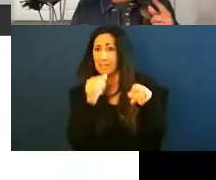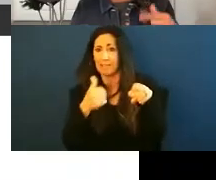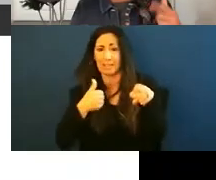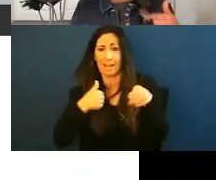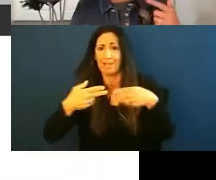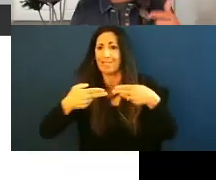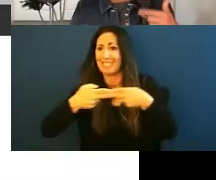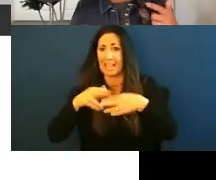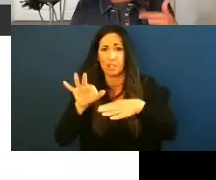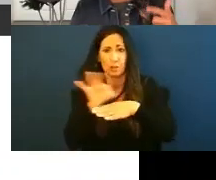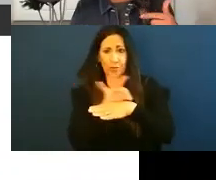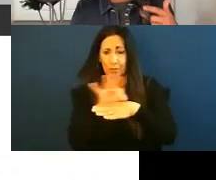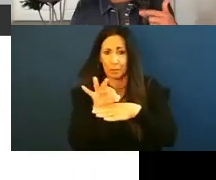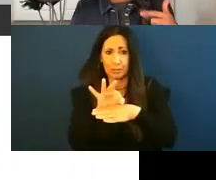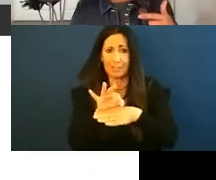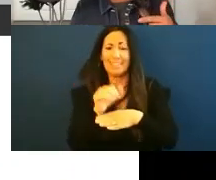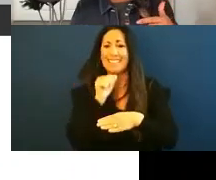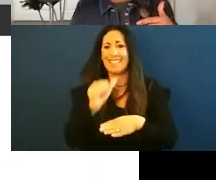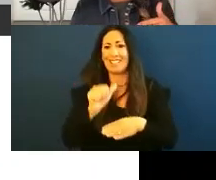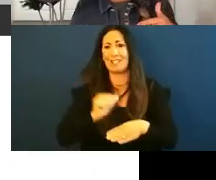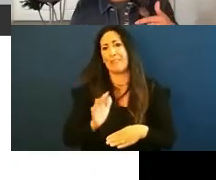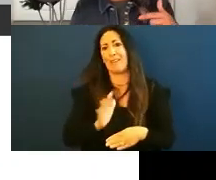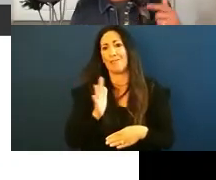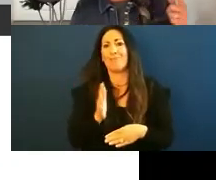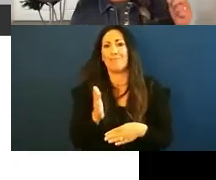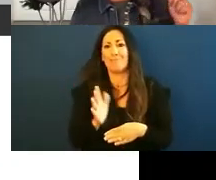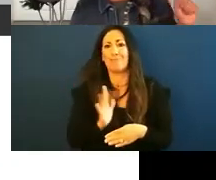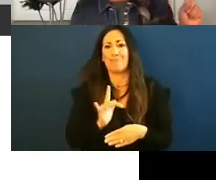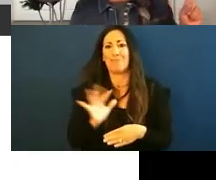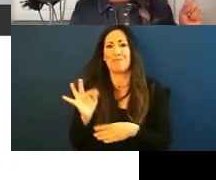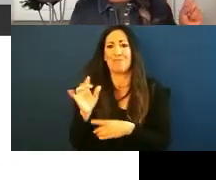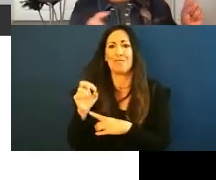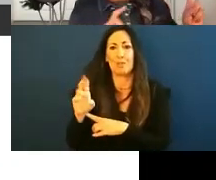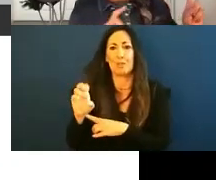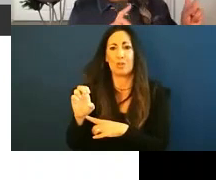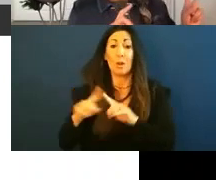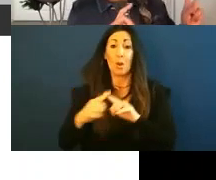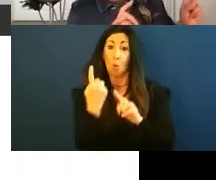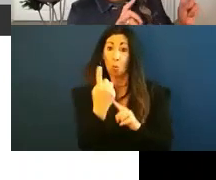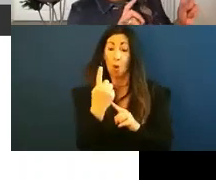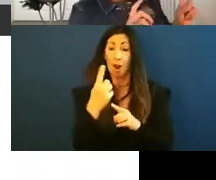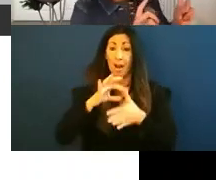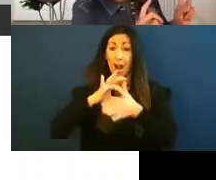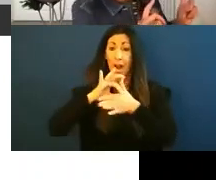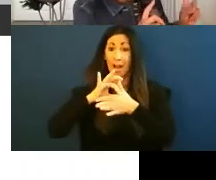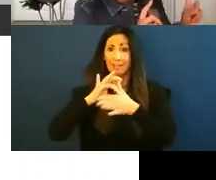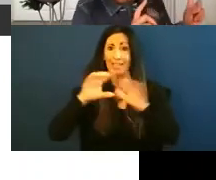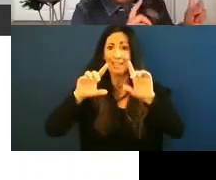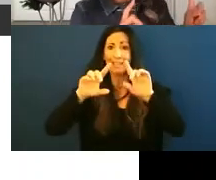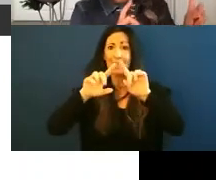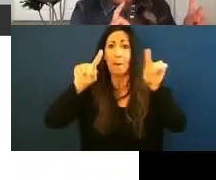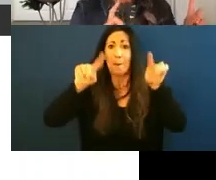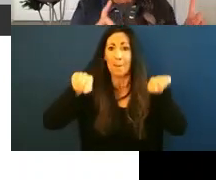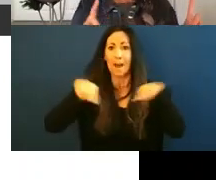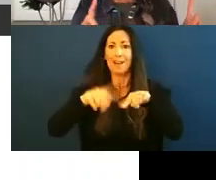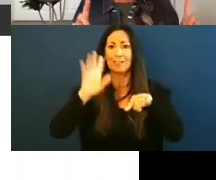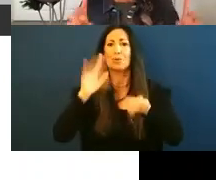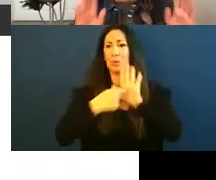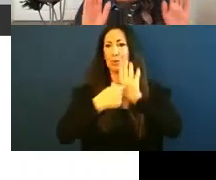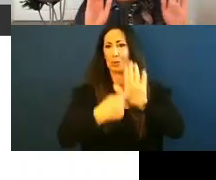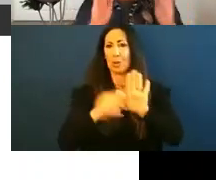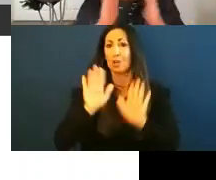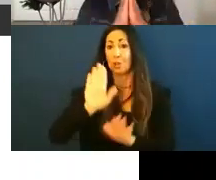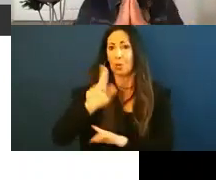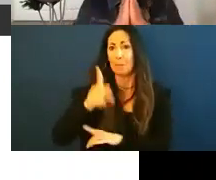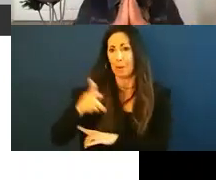to be that awesome feature. There is the 1 content box. This is where we're going to start. This is where the PowerPoint, your